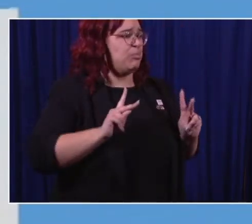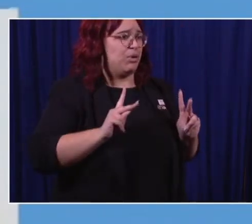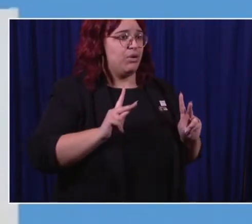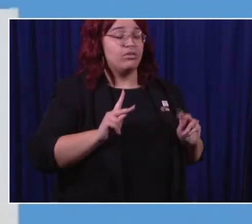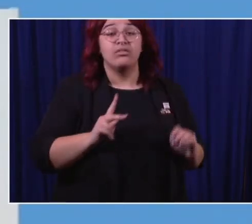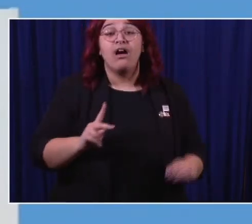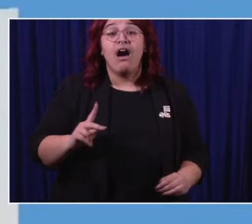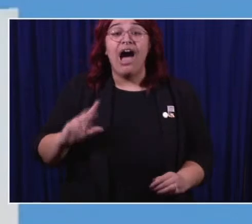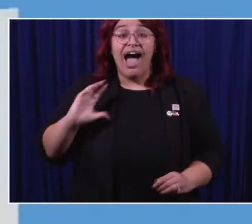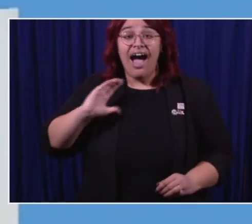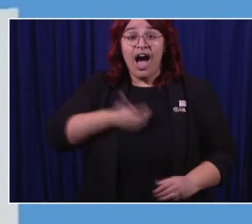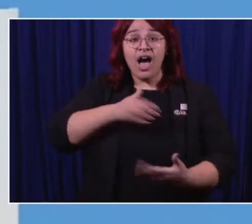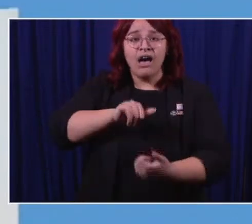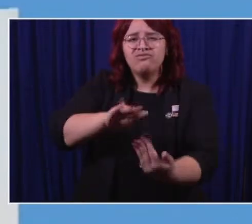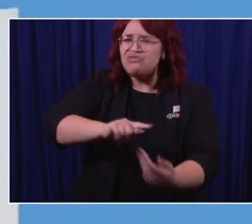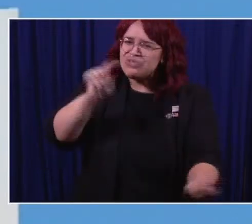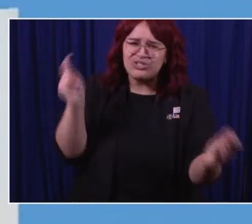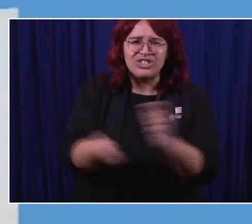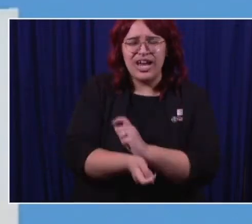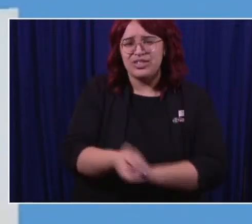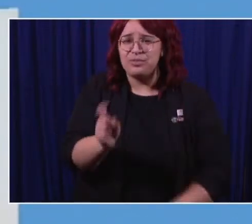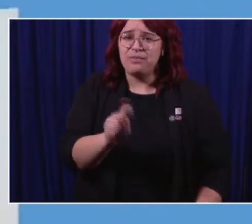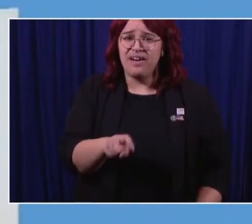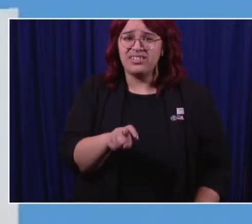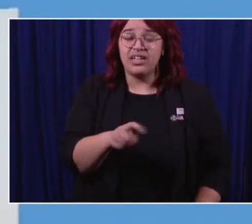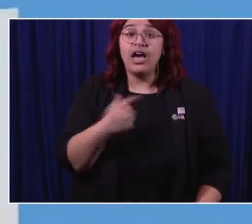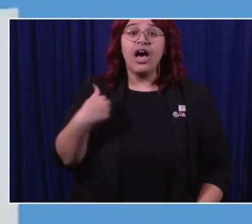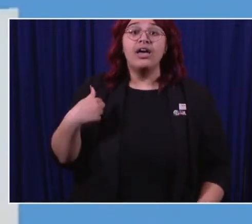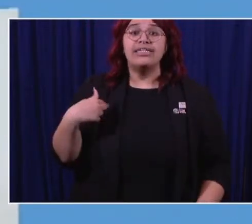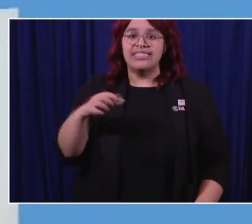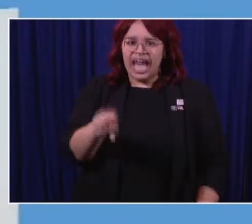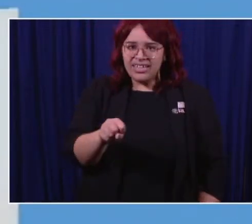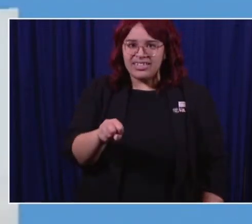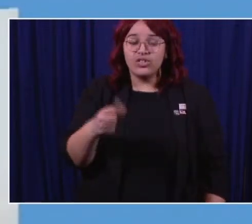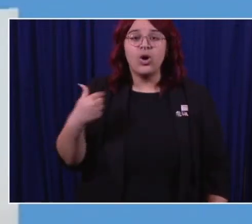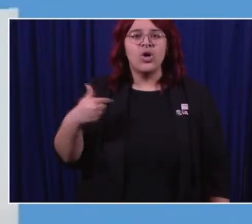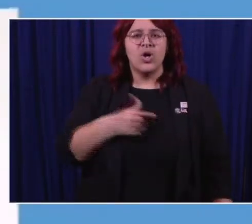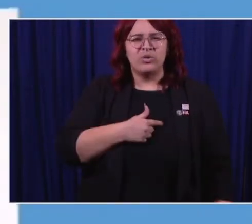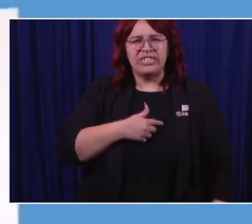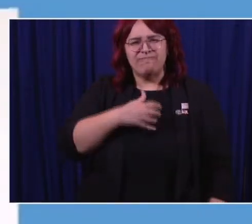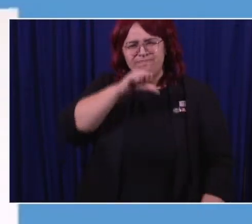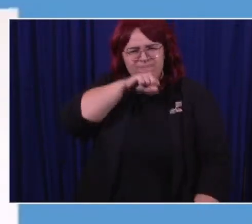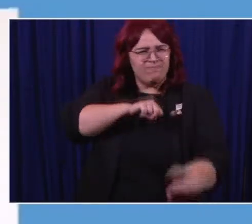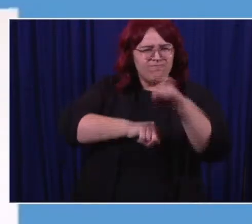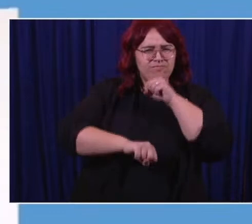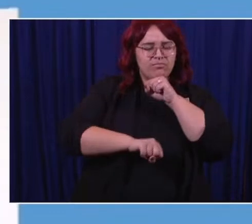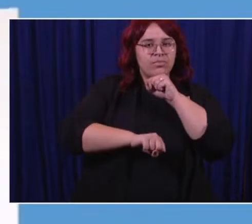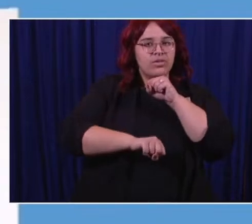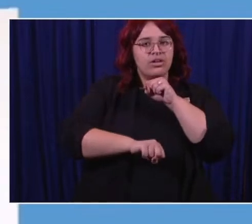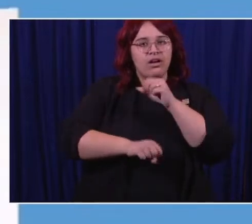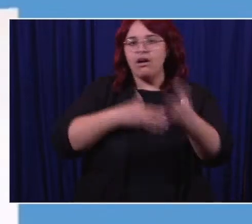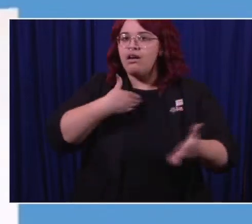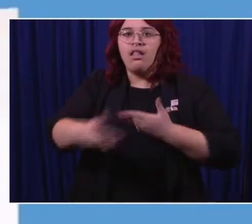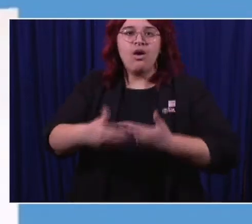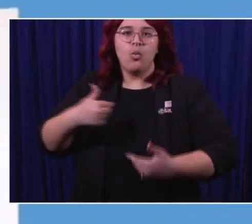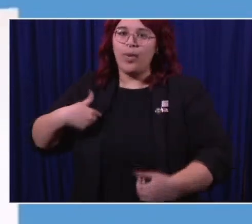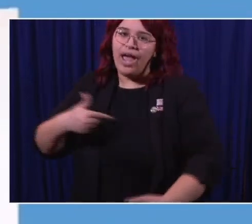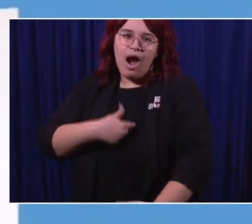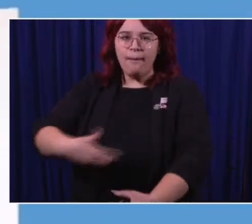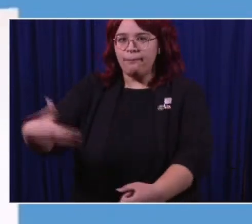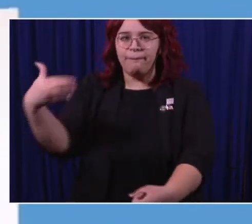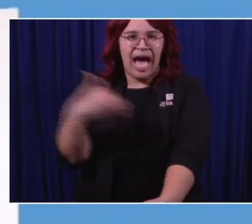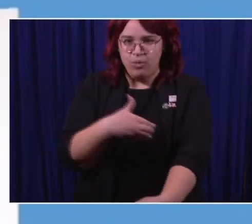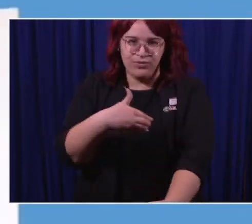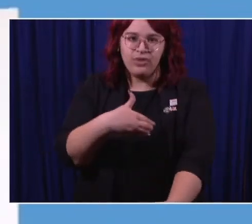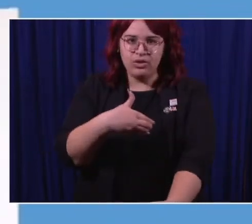such adversity, we are a powerful and resilient community. The COVID vaccine is